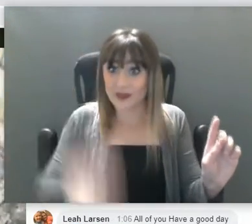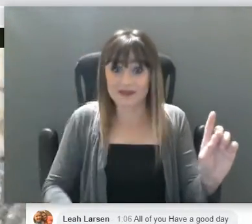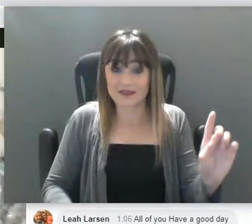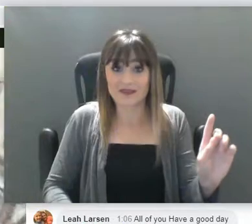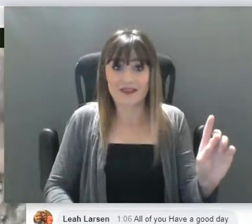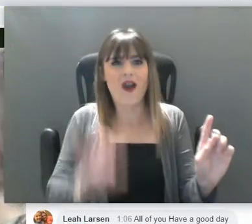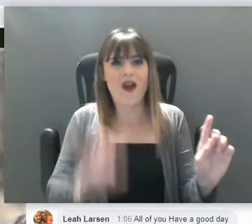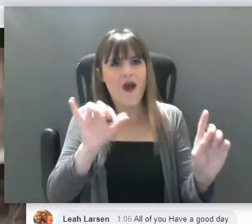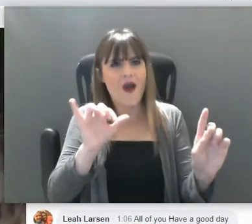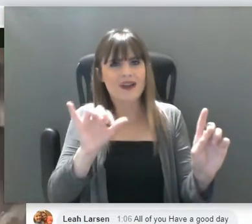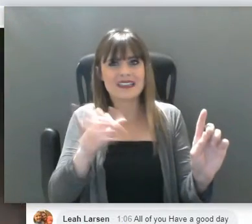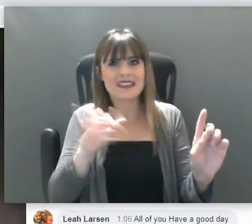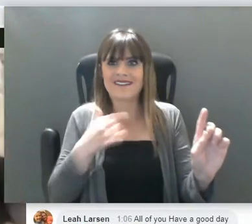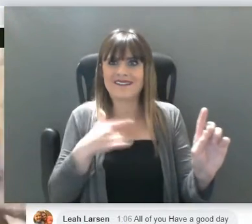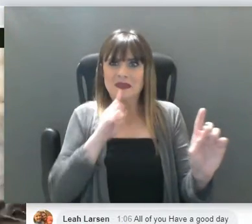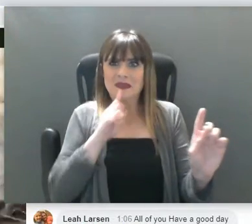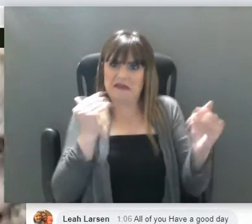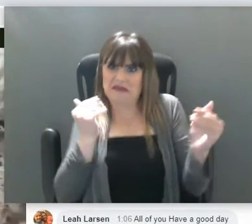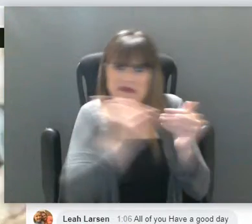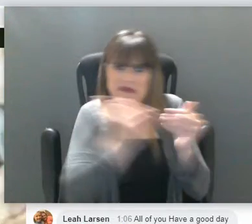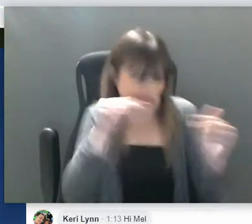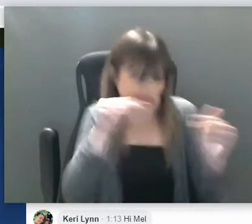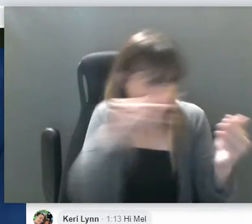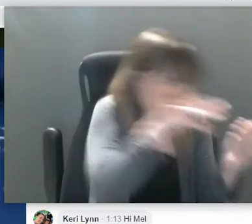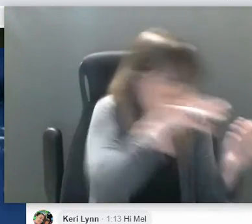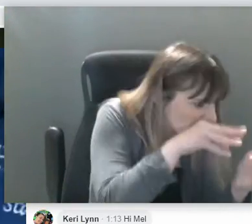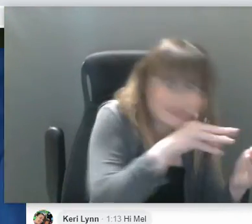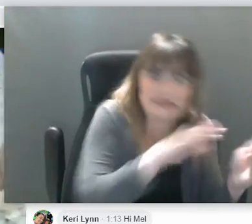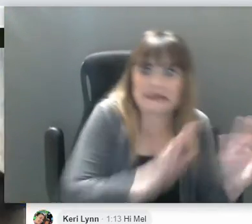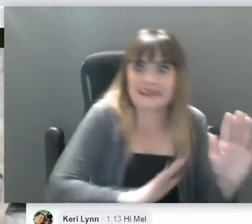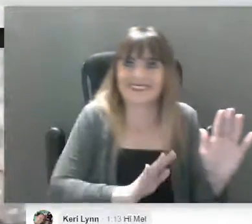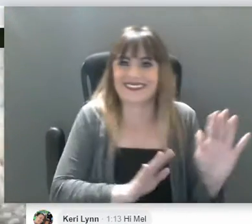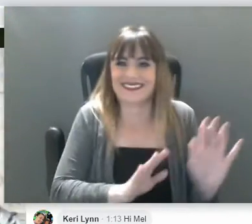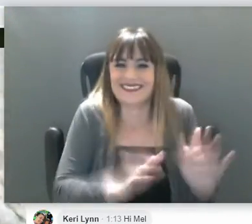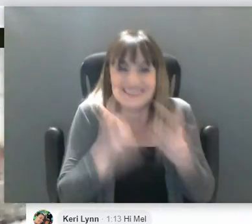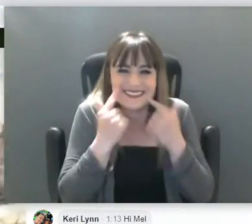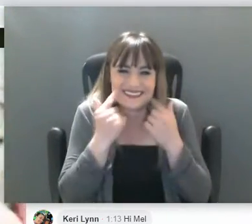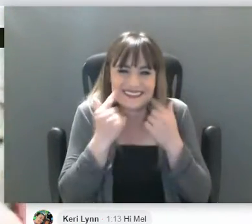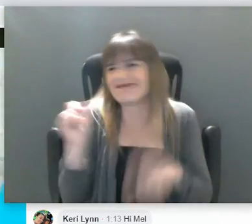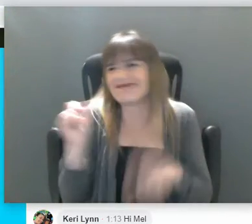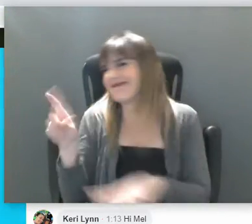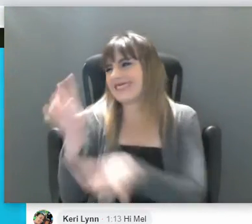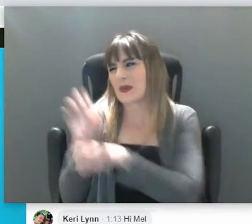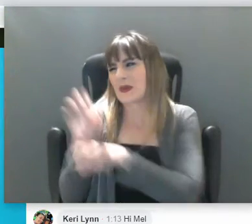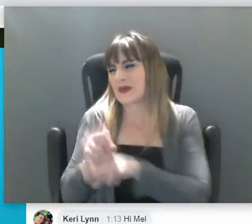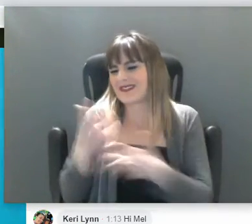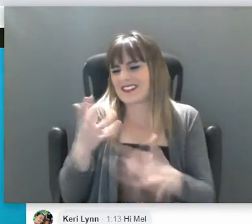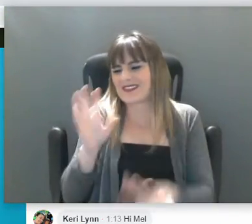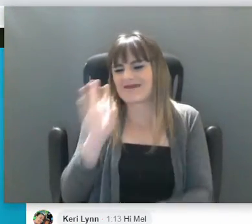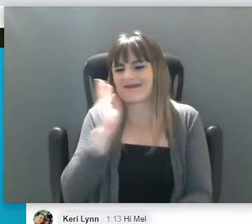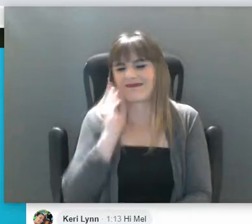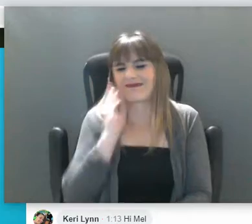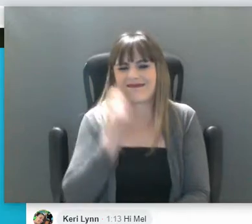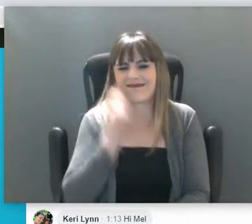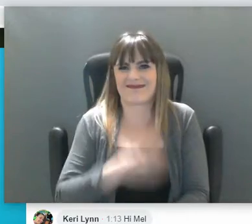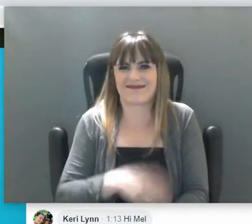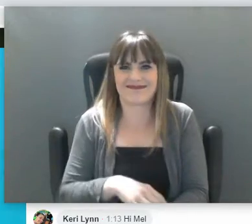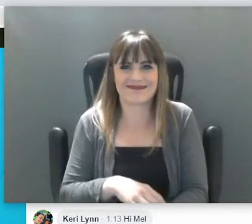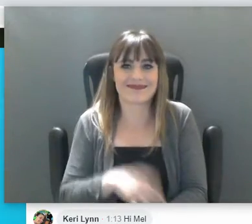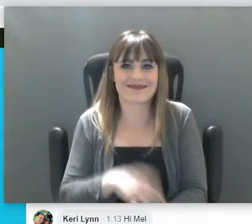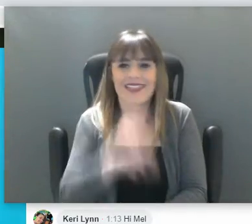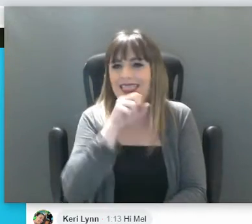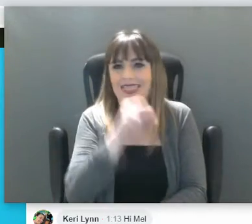zoom in on those. I feel a little intrusive. I feel like I'm a little up in his business. He is so used to that very much. Is he? He loves having the